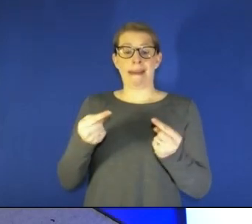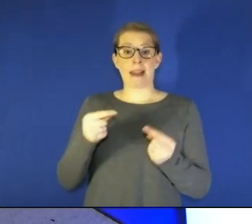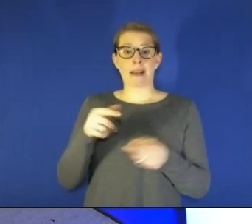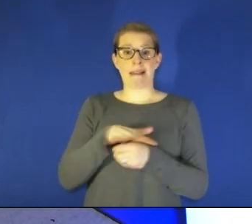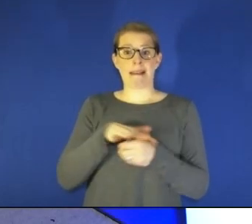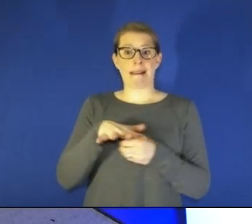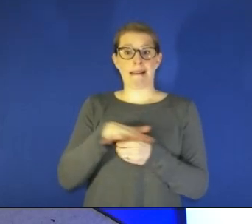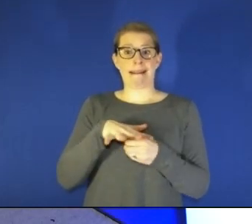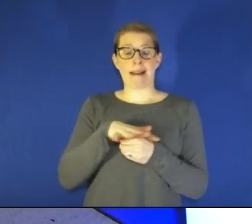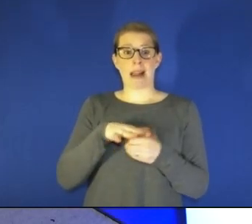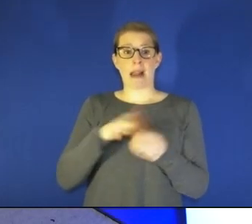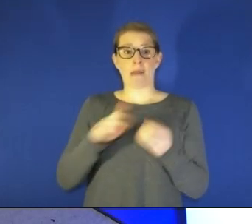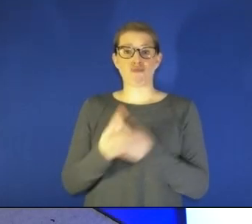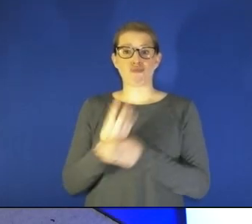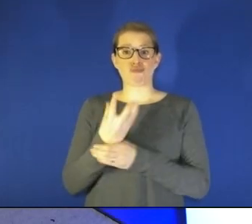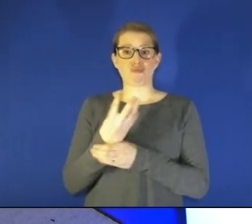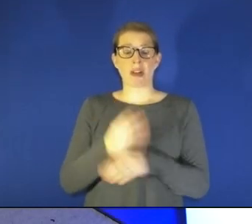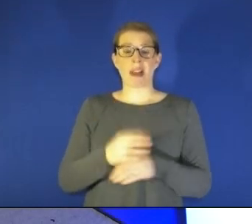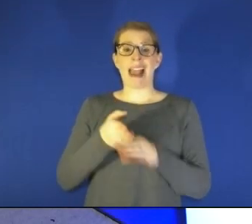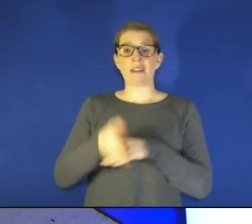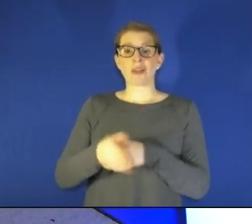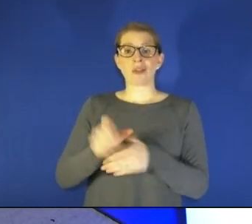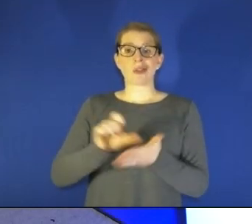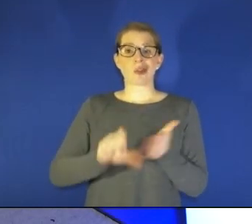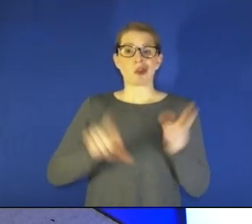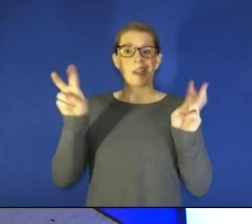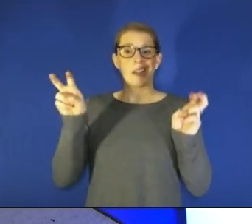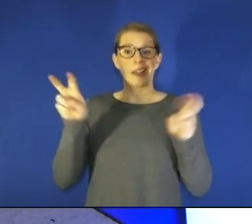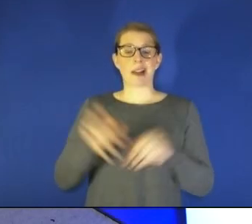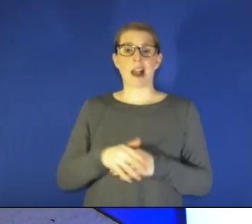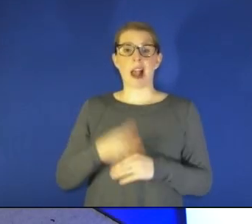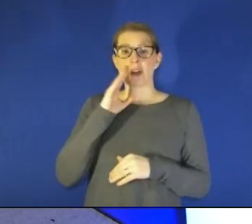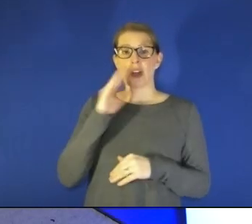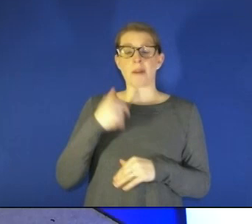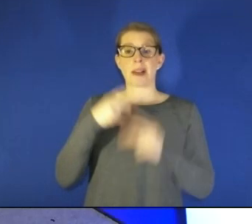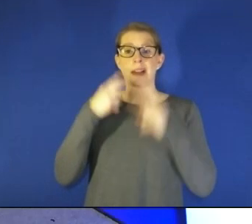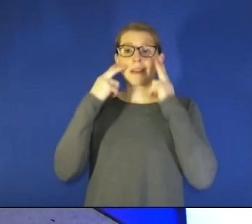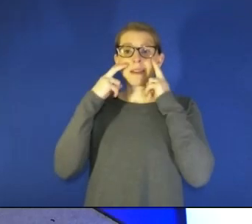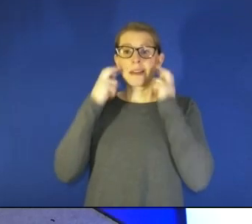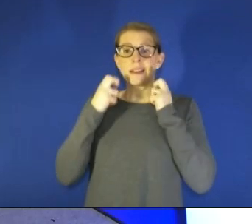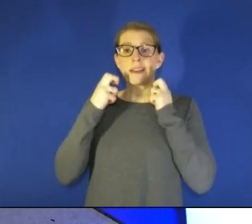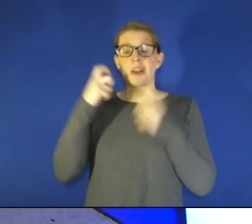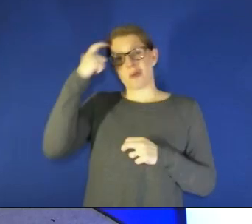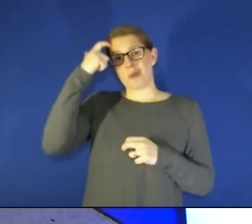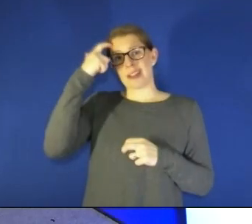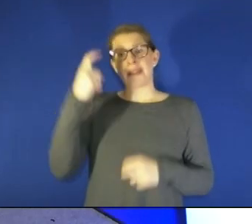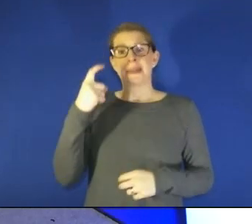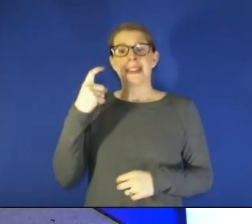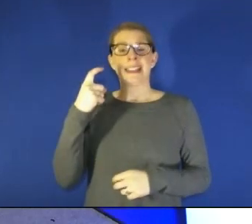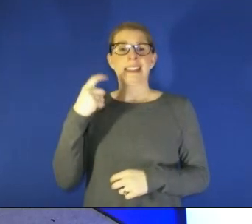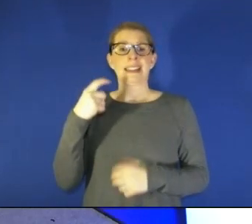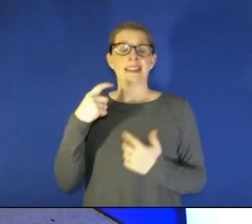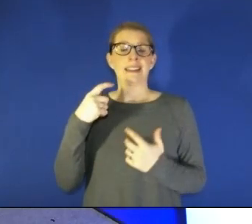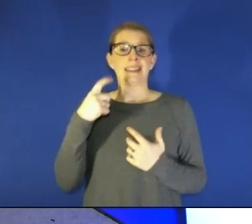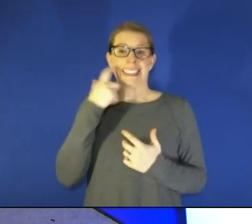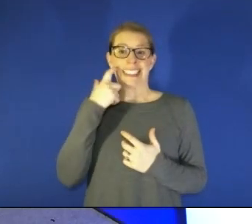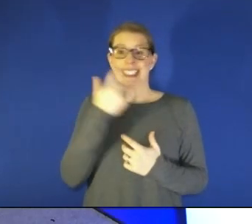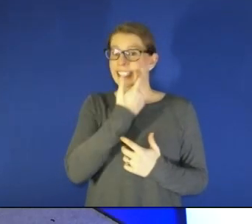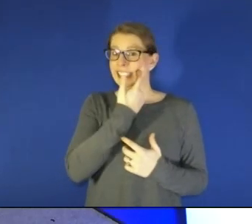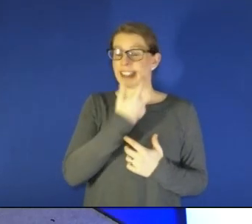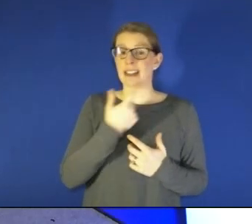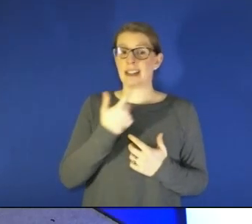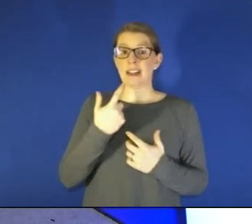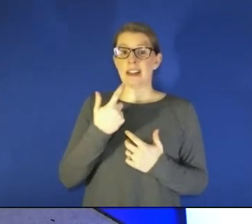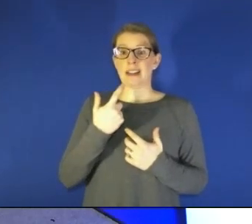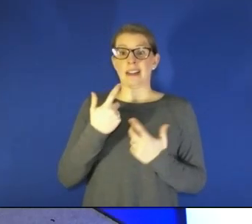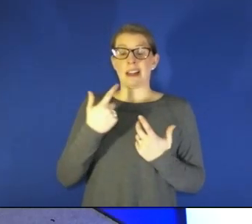on post-surgery? I know, he said, I know when I got my wisdom teeth out a year ago, there certainly was. I know for me, I didn't know a thing